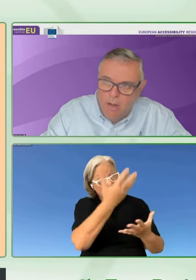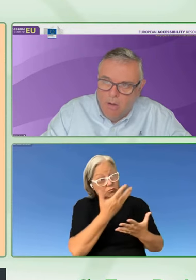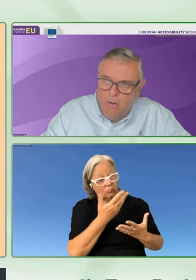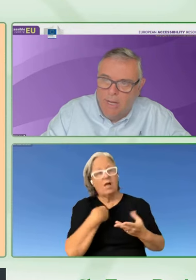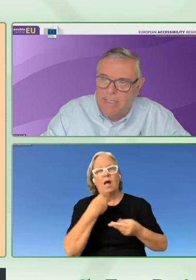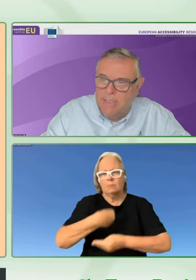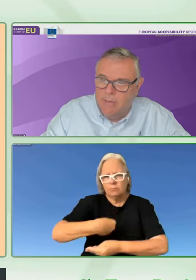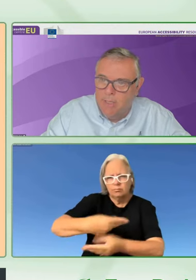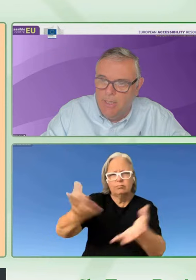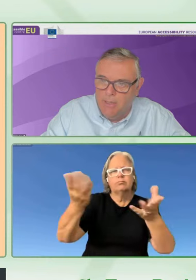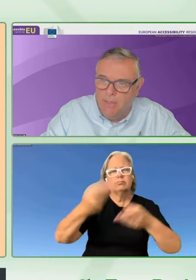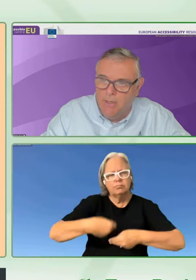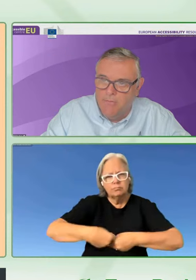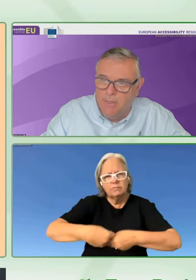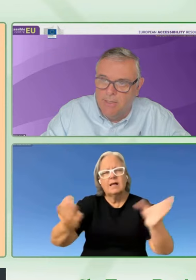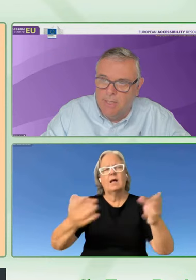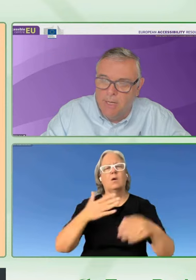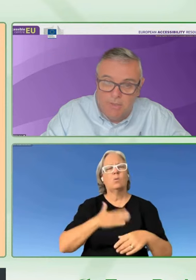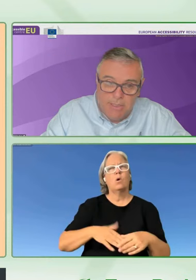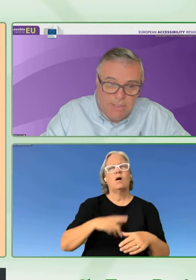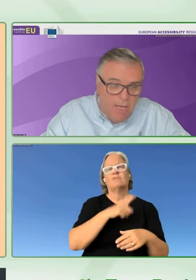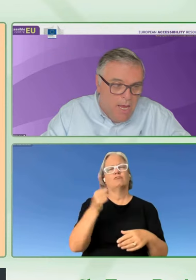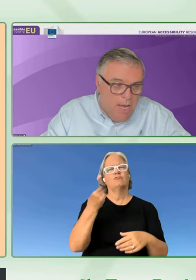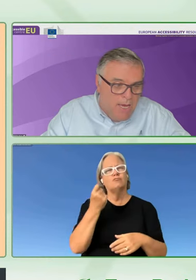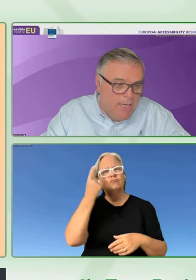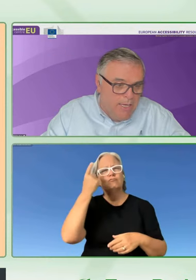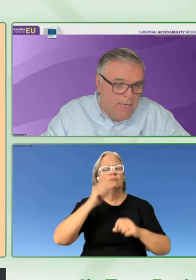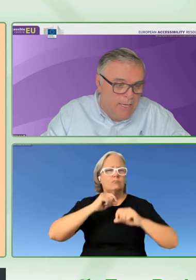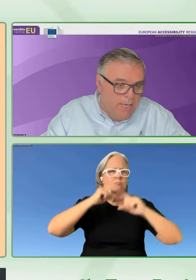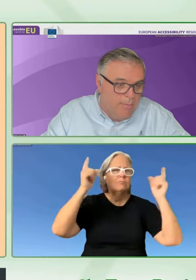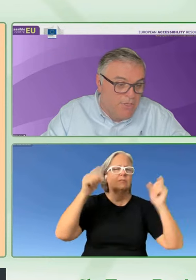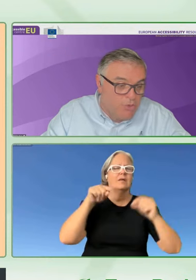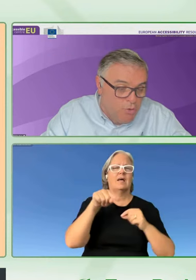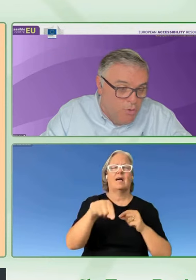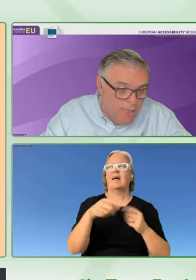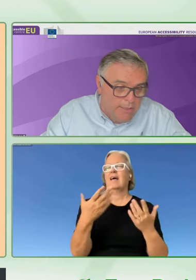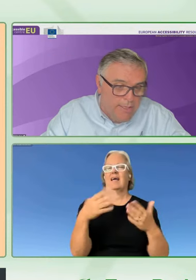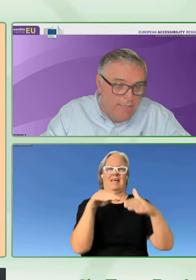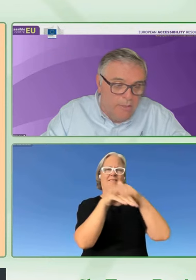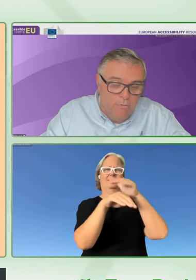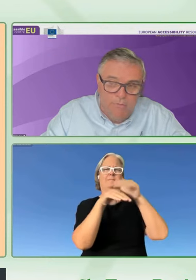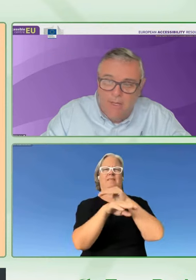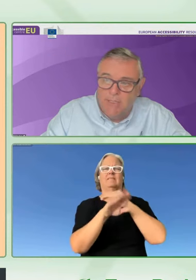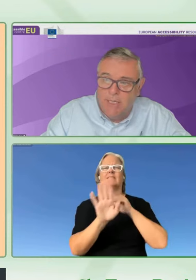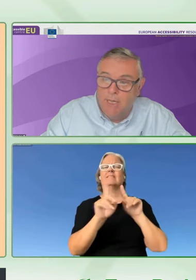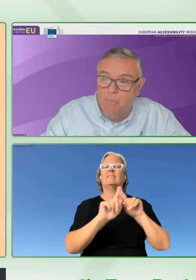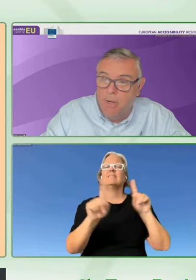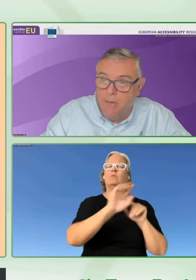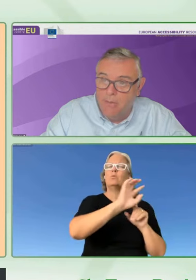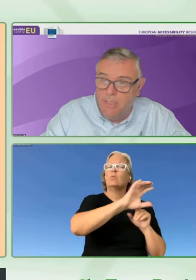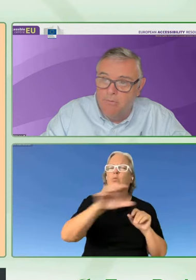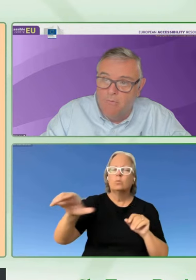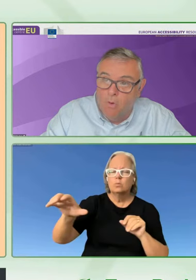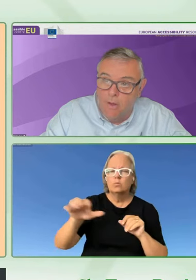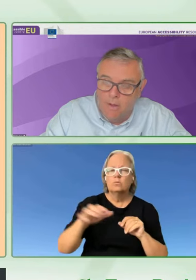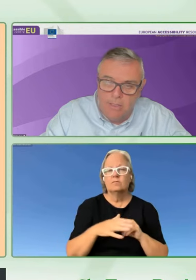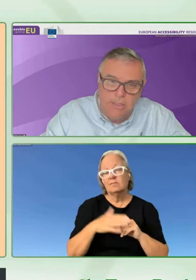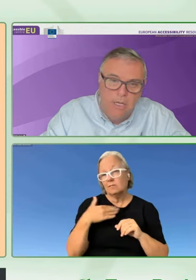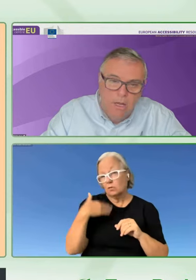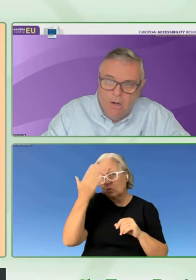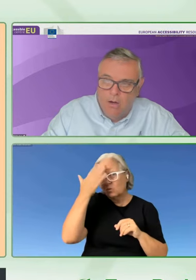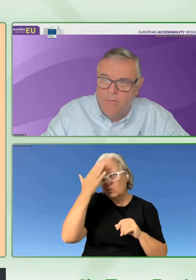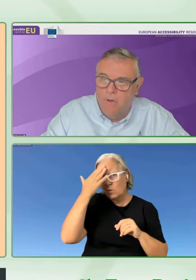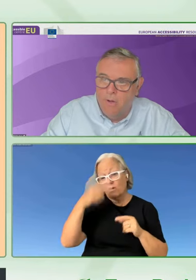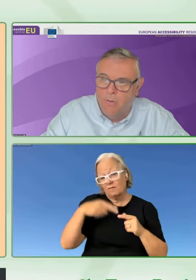awareness on accessibility in the different countries. I am sure at the end of this period, this